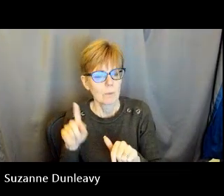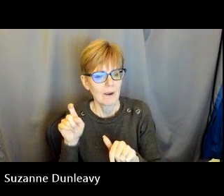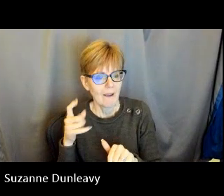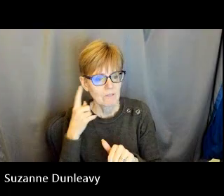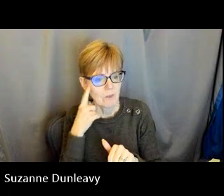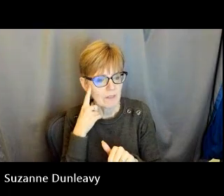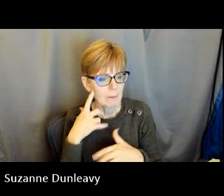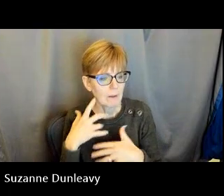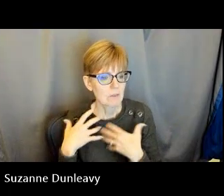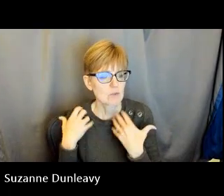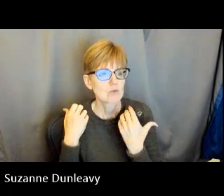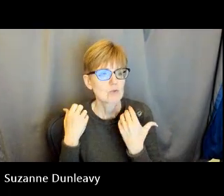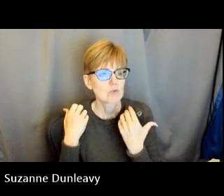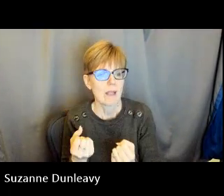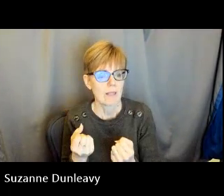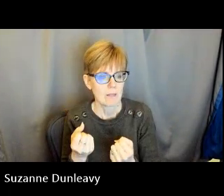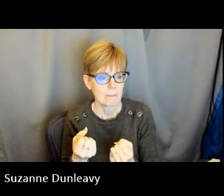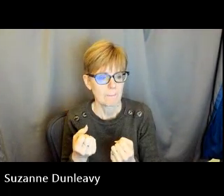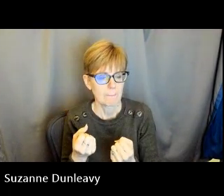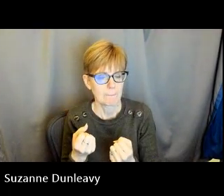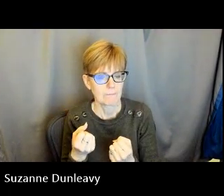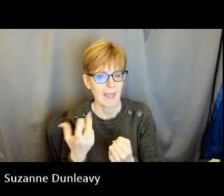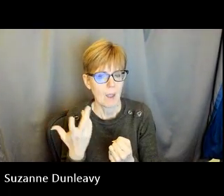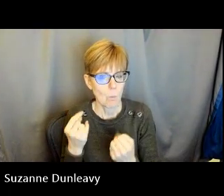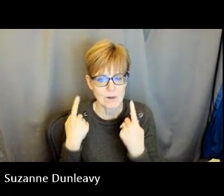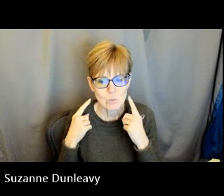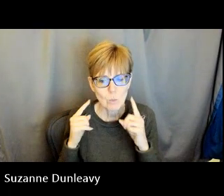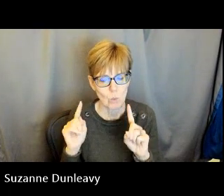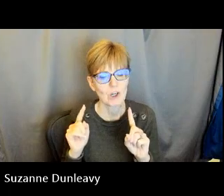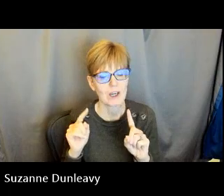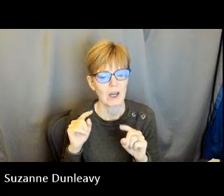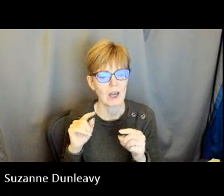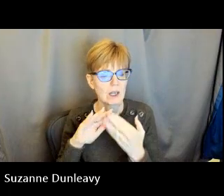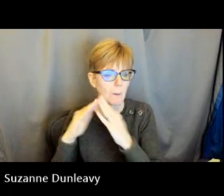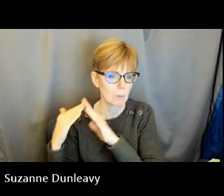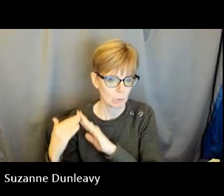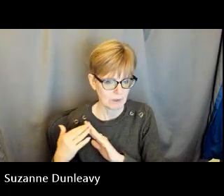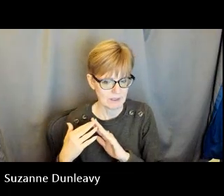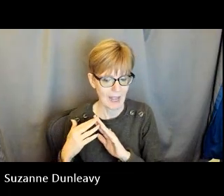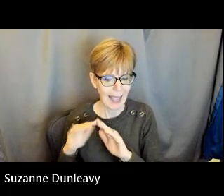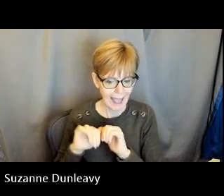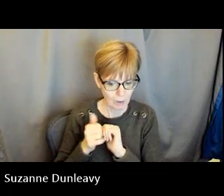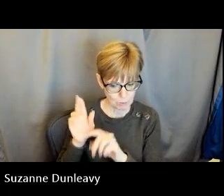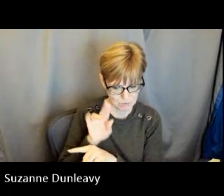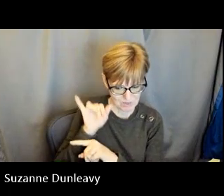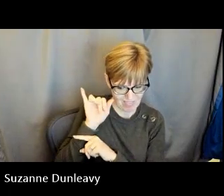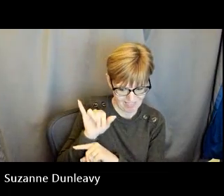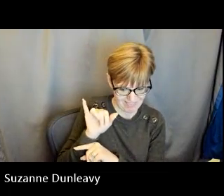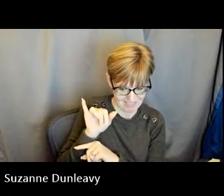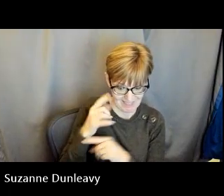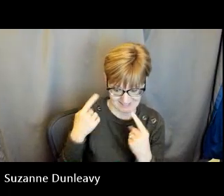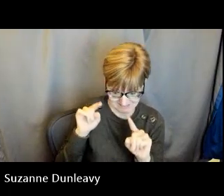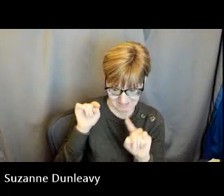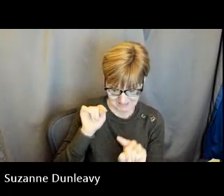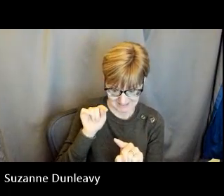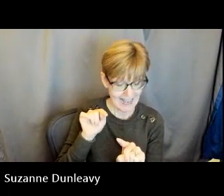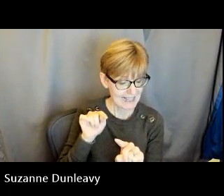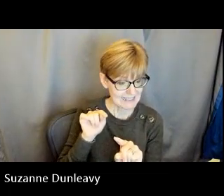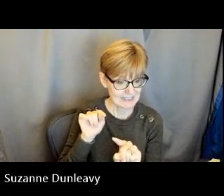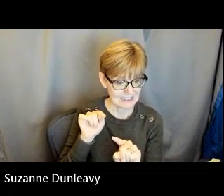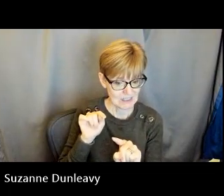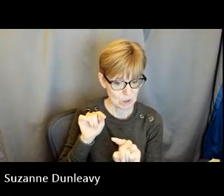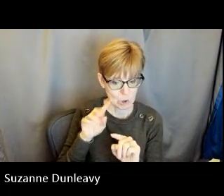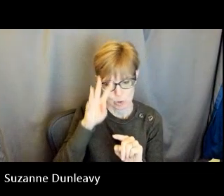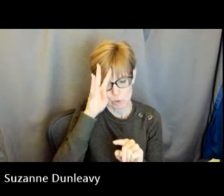We also have to think about what's working in communities and how can we use that thing that's working to create